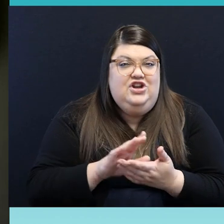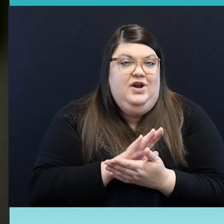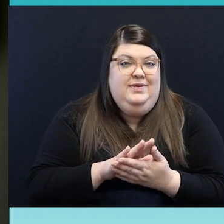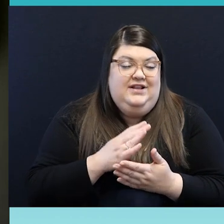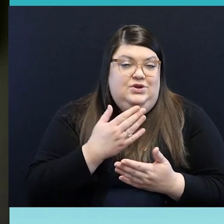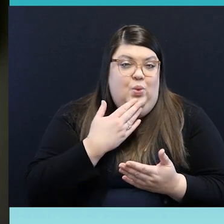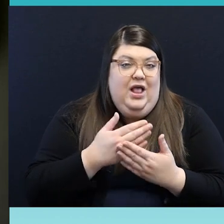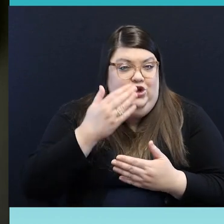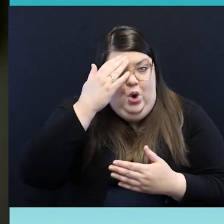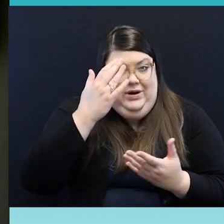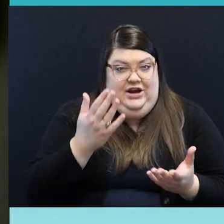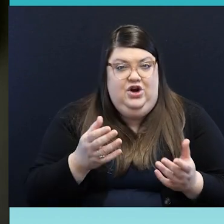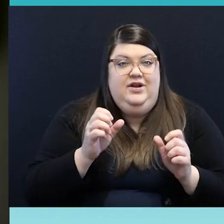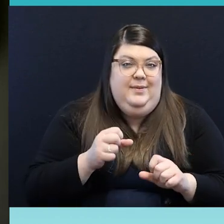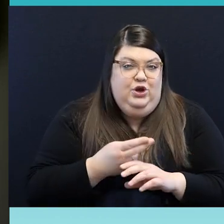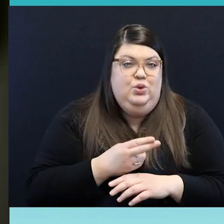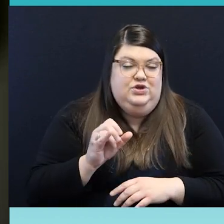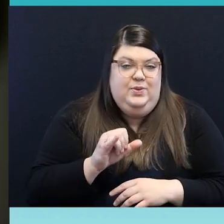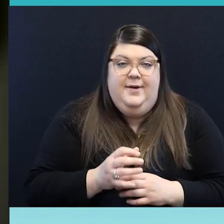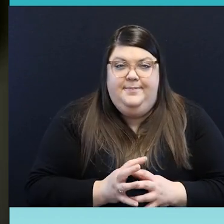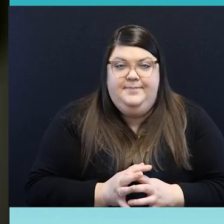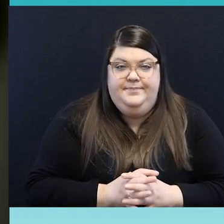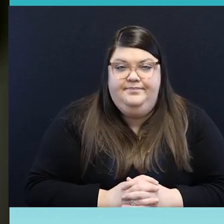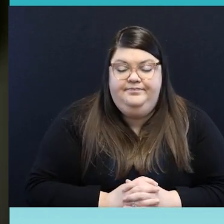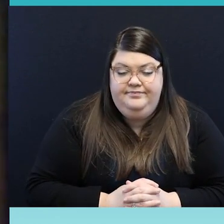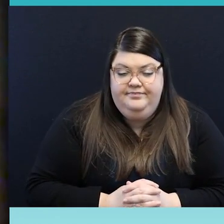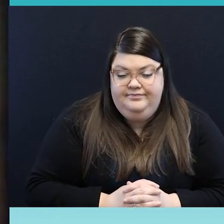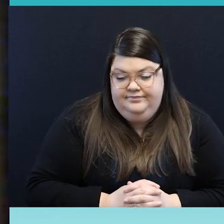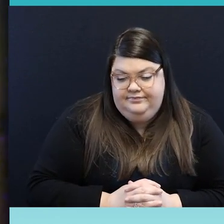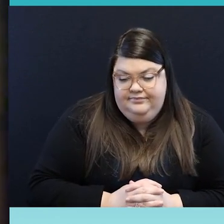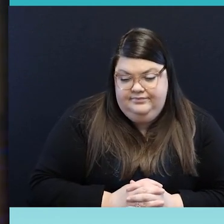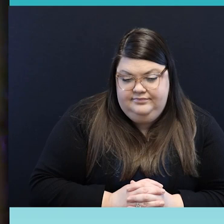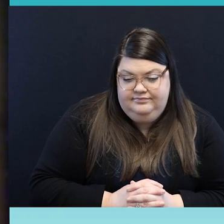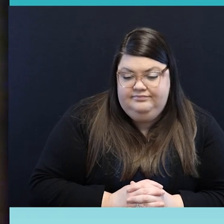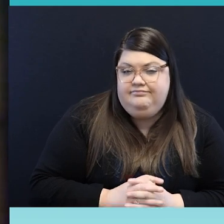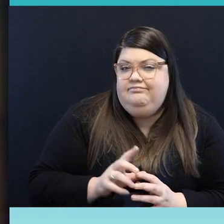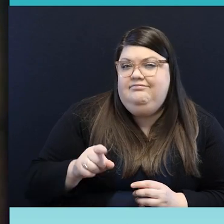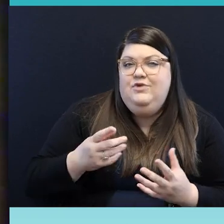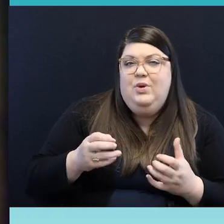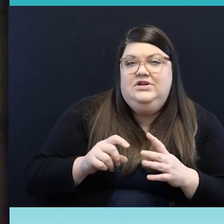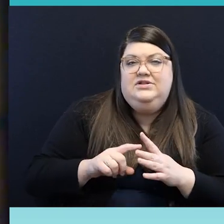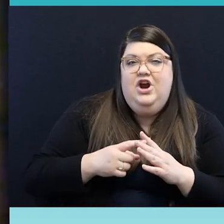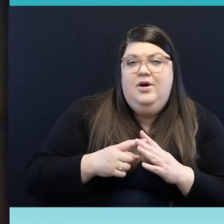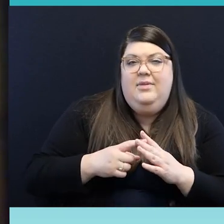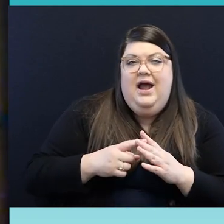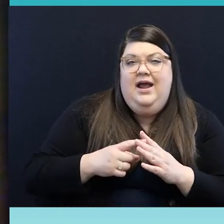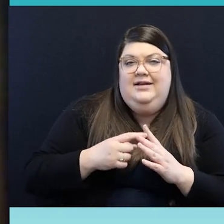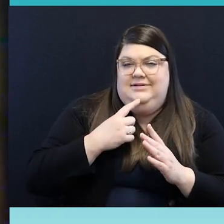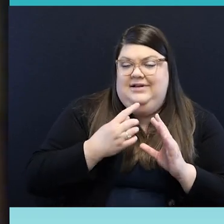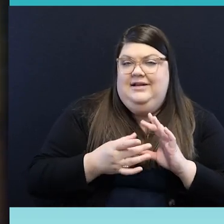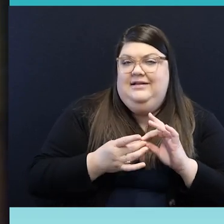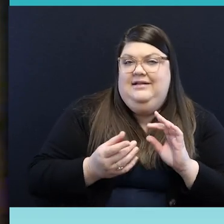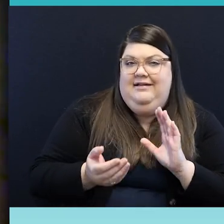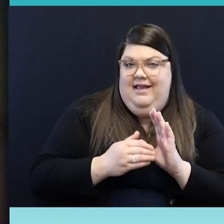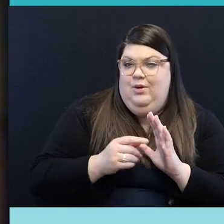well known here in the state that can be used as well. So I want to just start by reiterating something that Carla